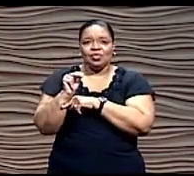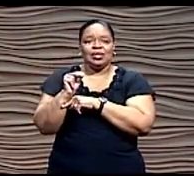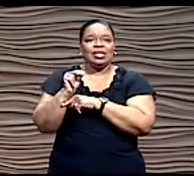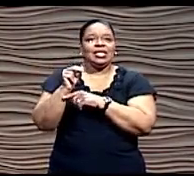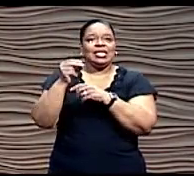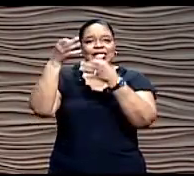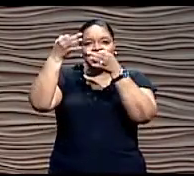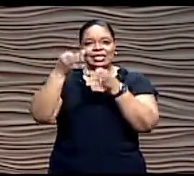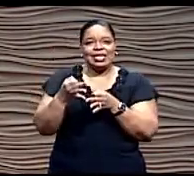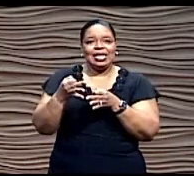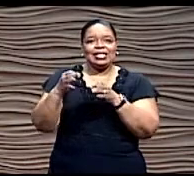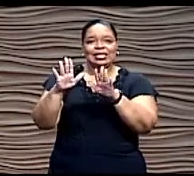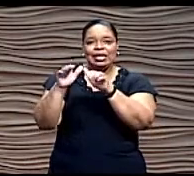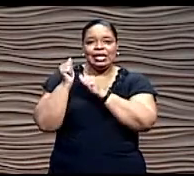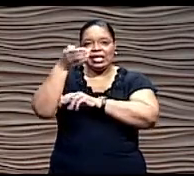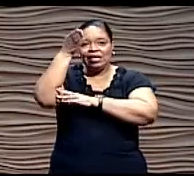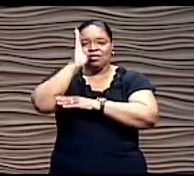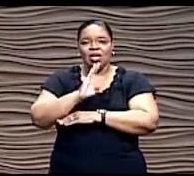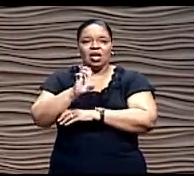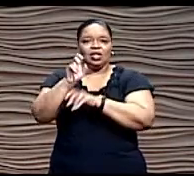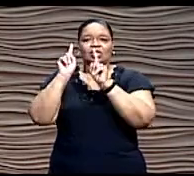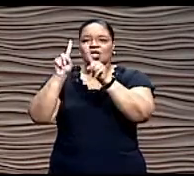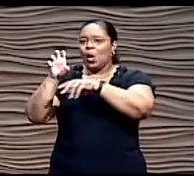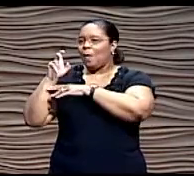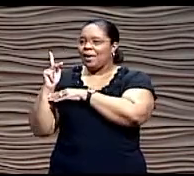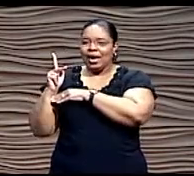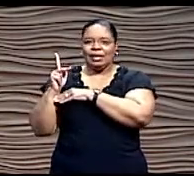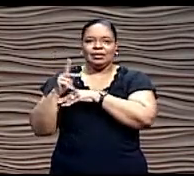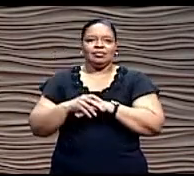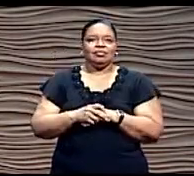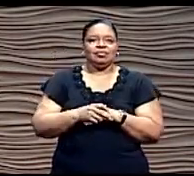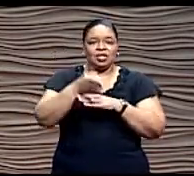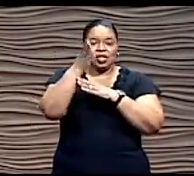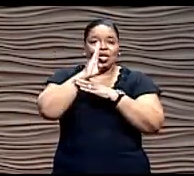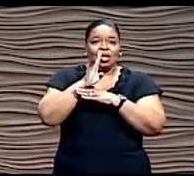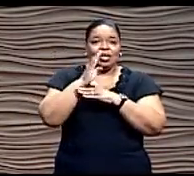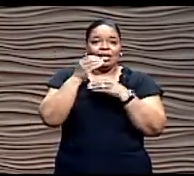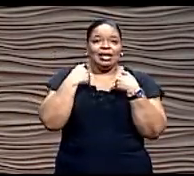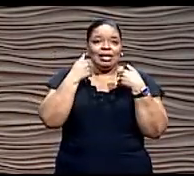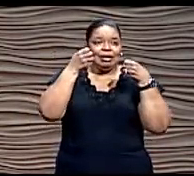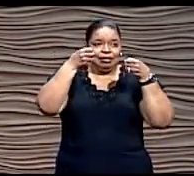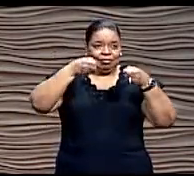abandon God, to go back. God had abandoned him.